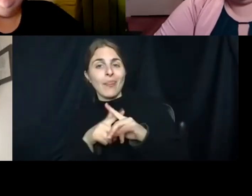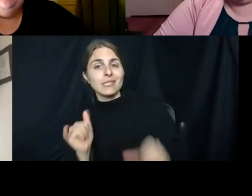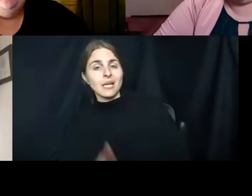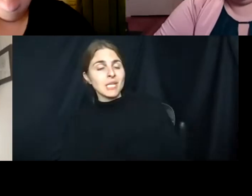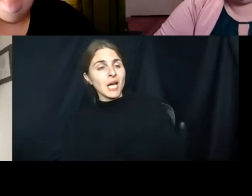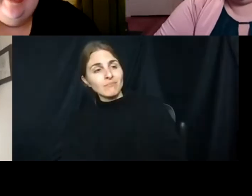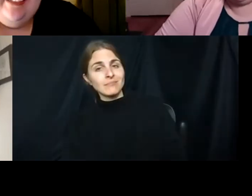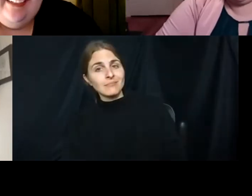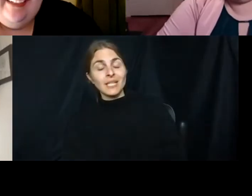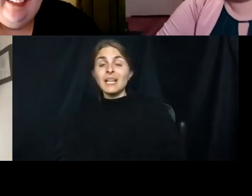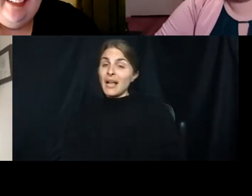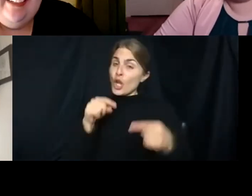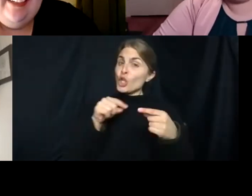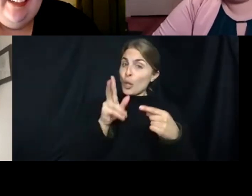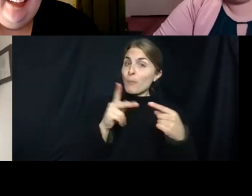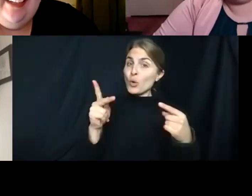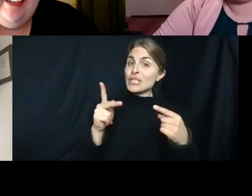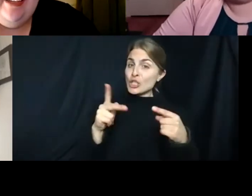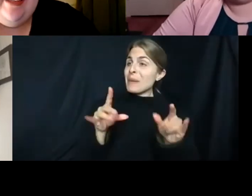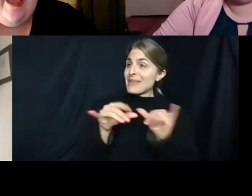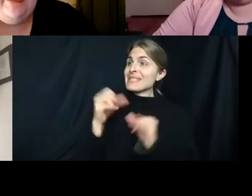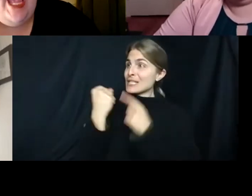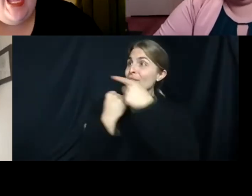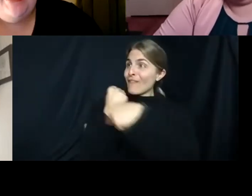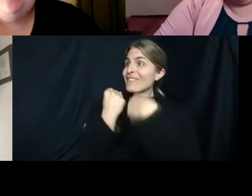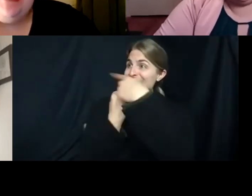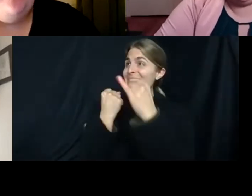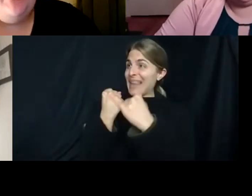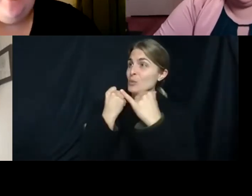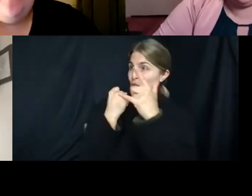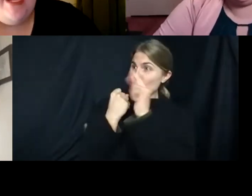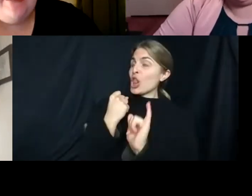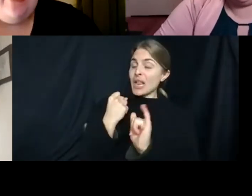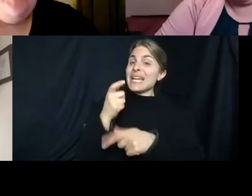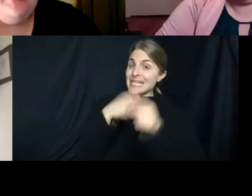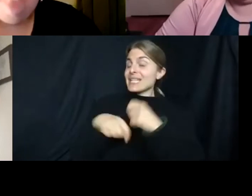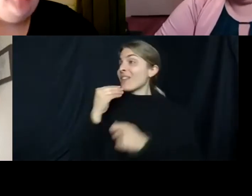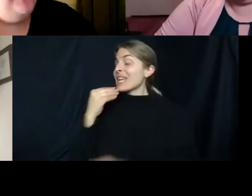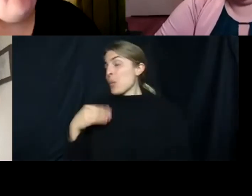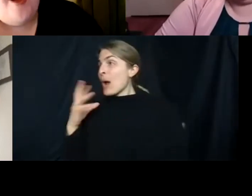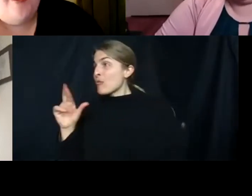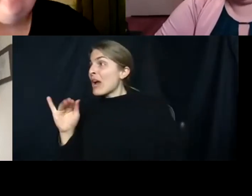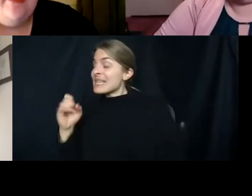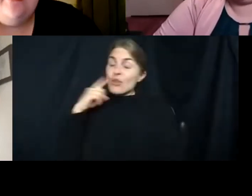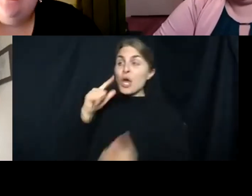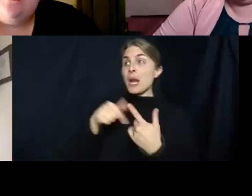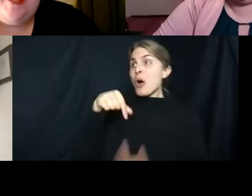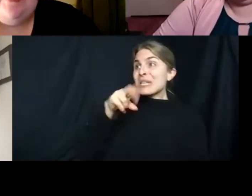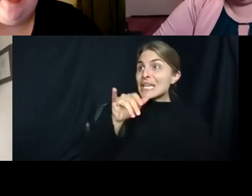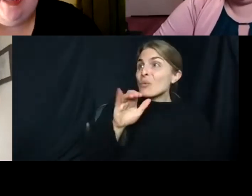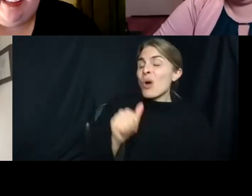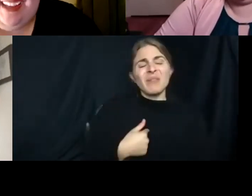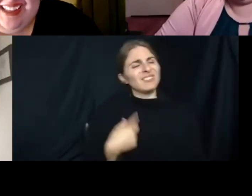Like your protein should be the size of your fist, kind of. Yeah, like right? Instead of eating white rice, have you considered quinoa? And it's like, yeah. Shut